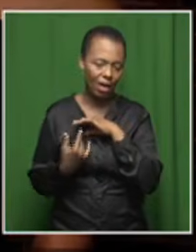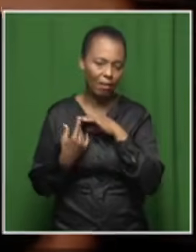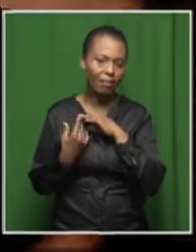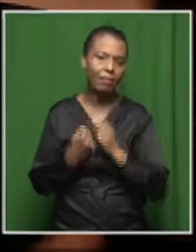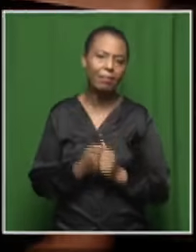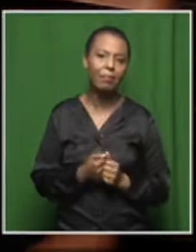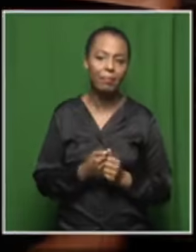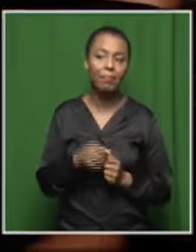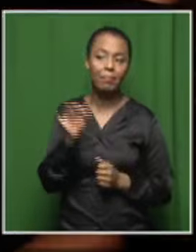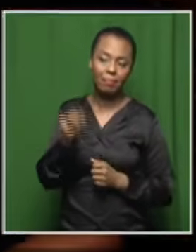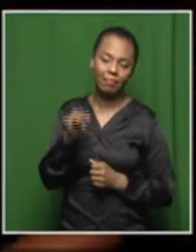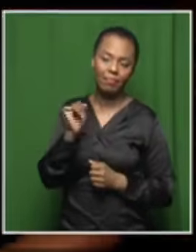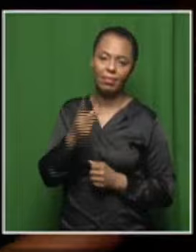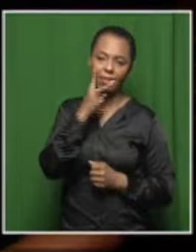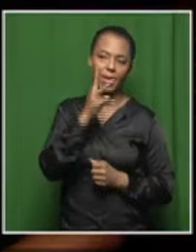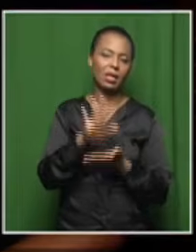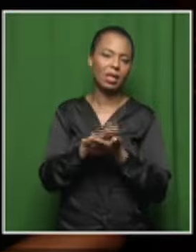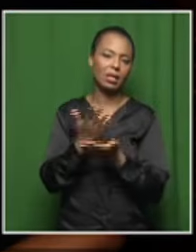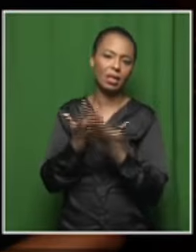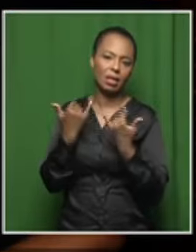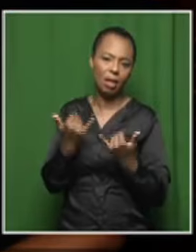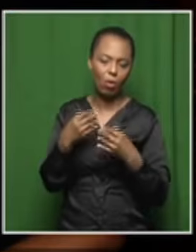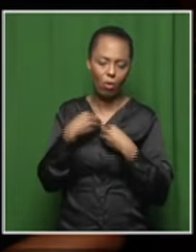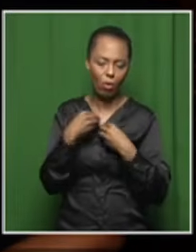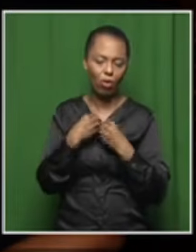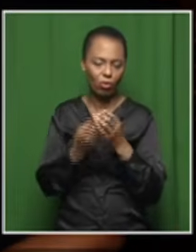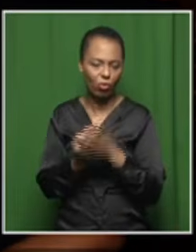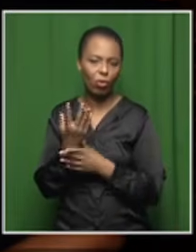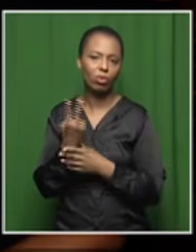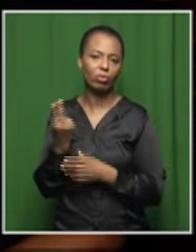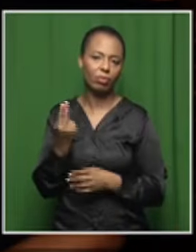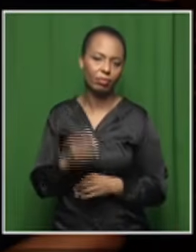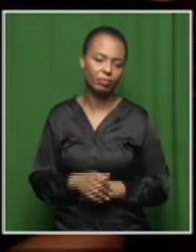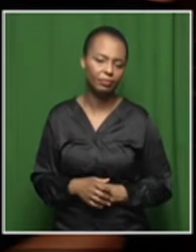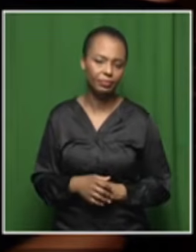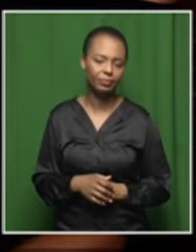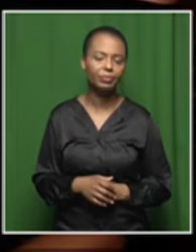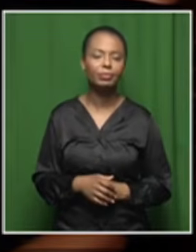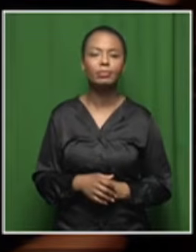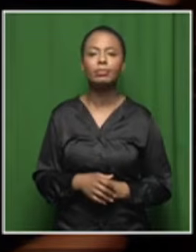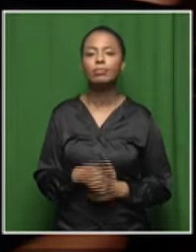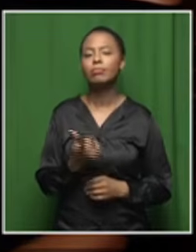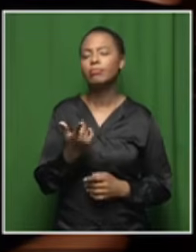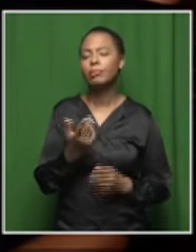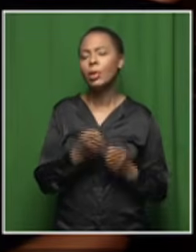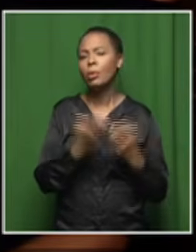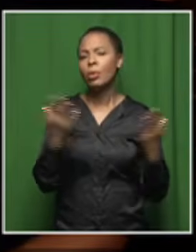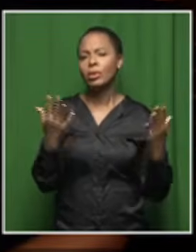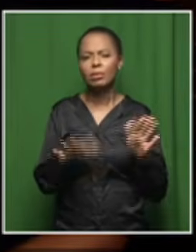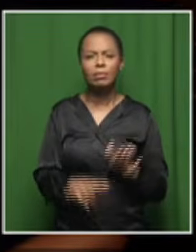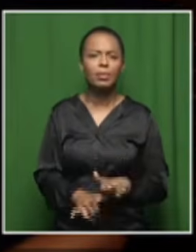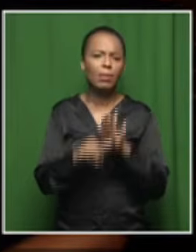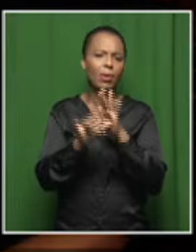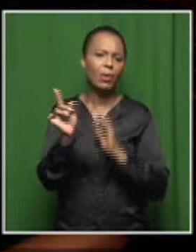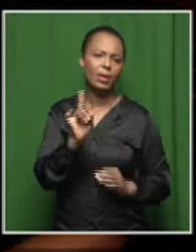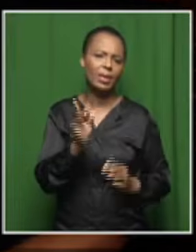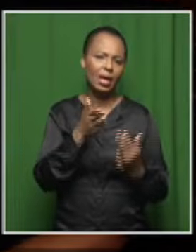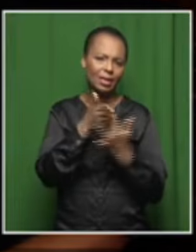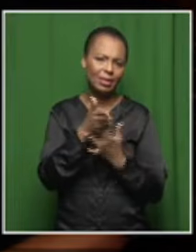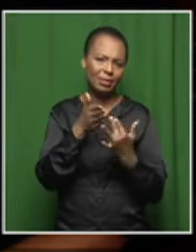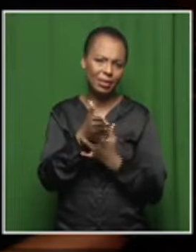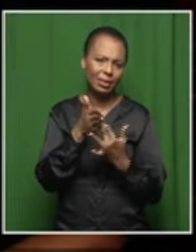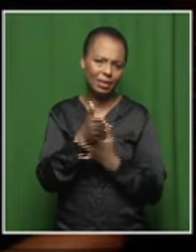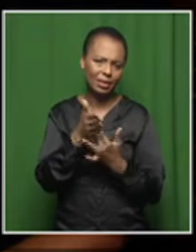they translate that into their own growth as well. And a large part of that is about accessibility